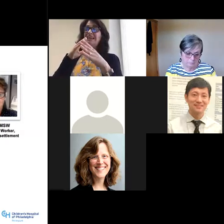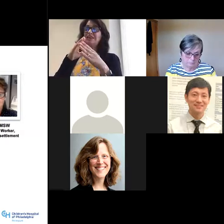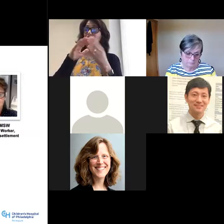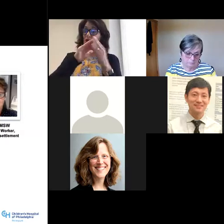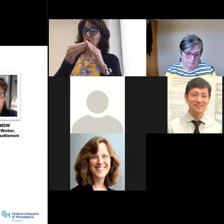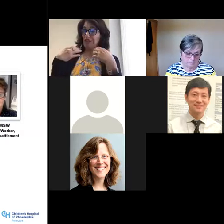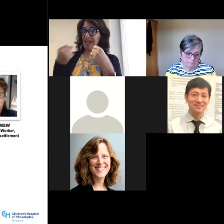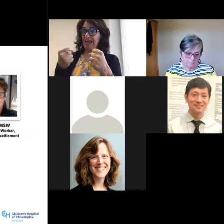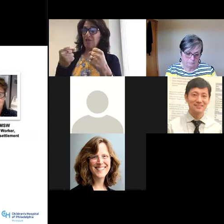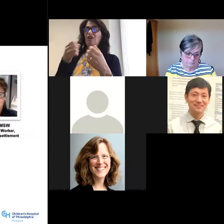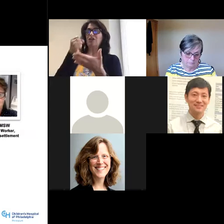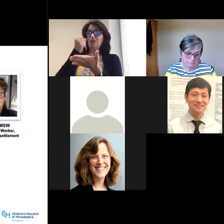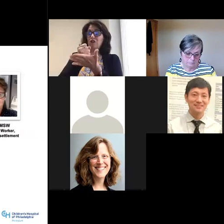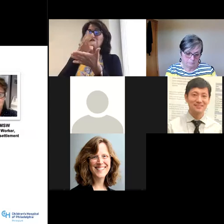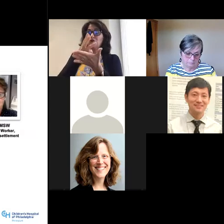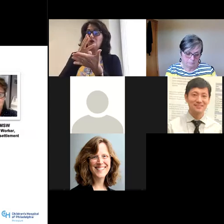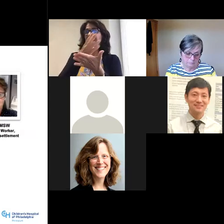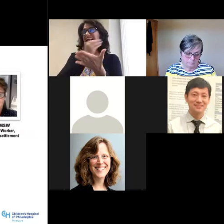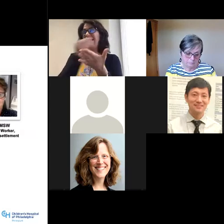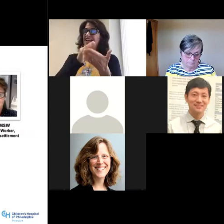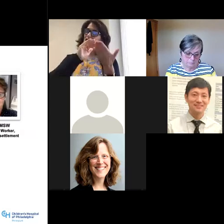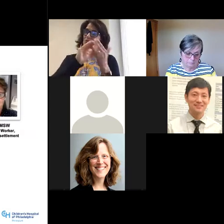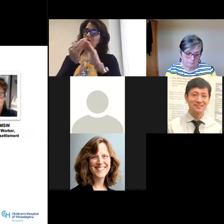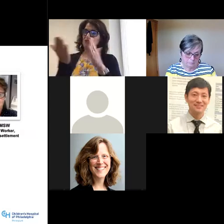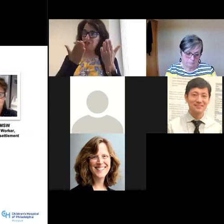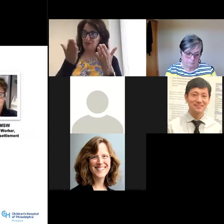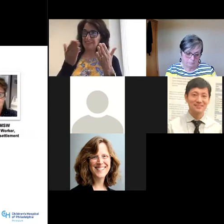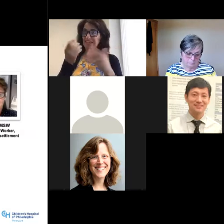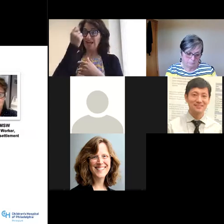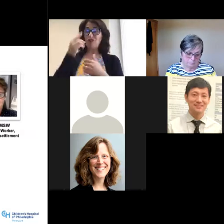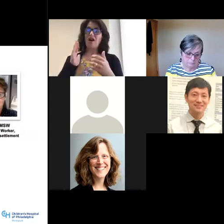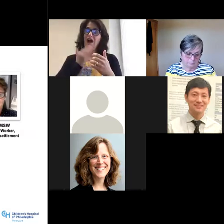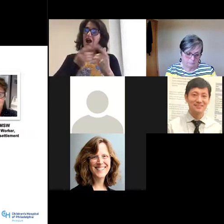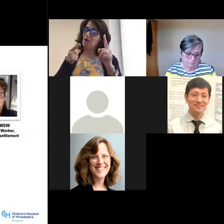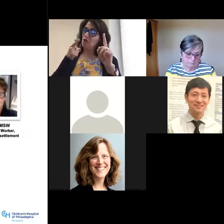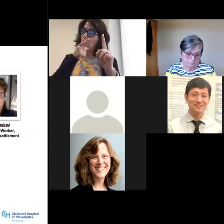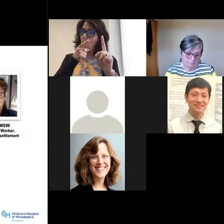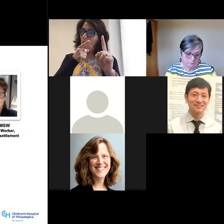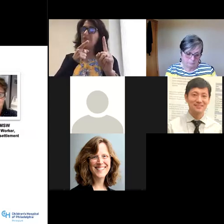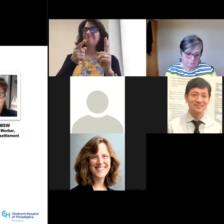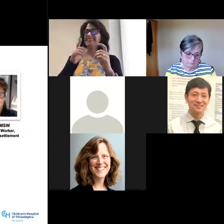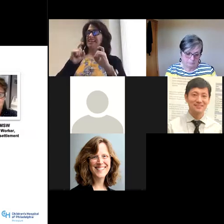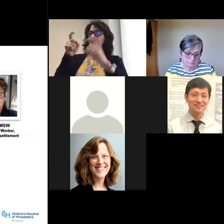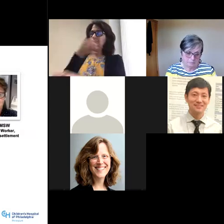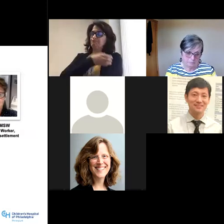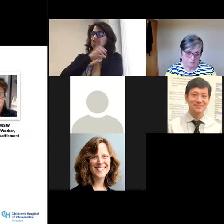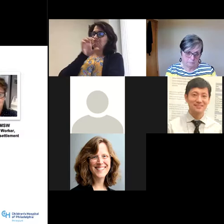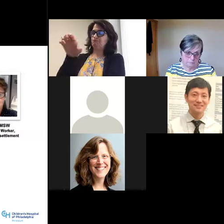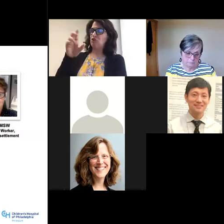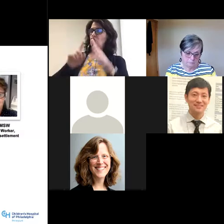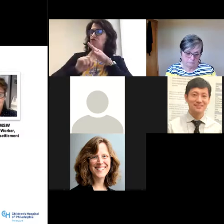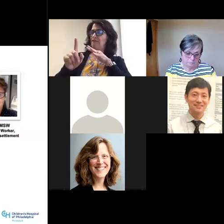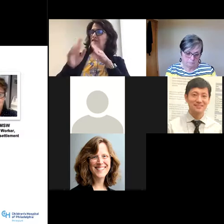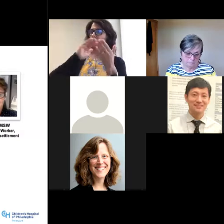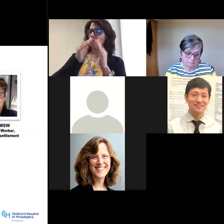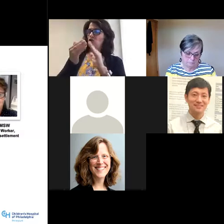public health, and community service. Our goal is to further empower you as refugee community leaders in